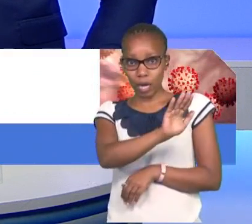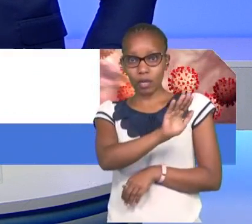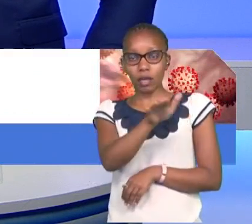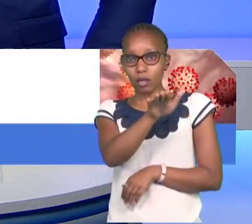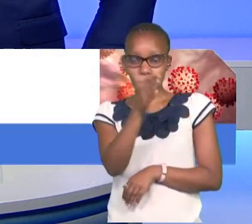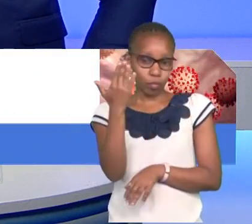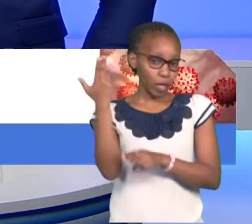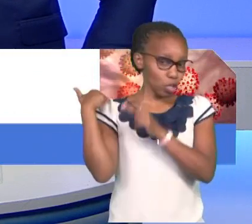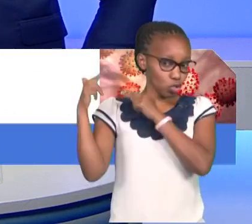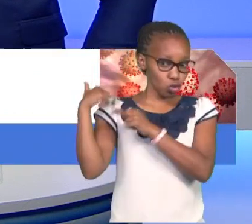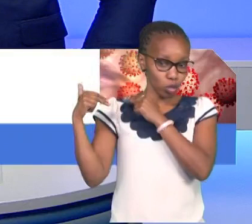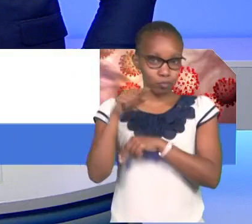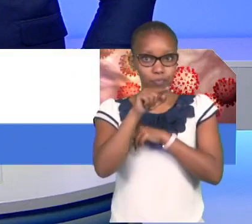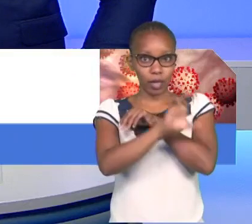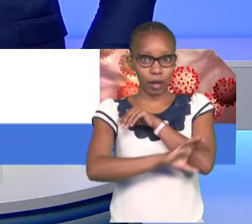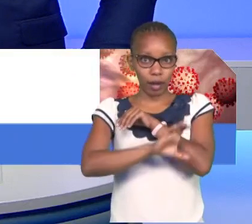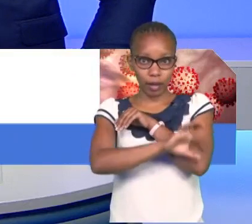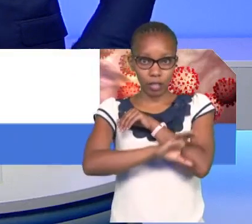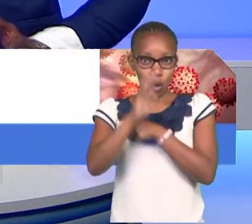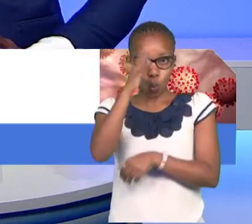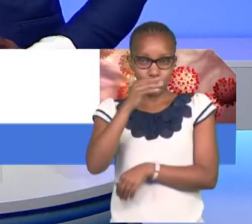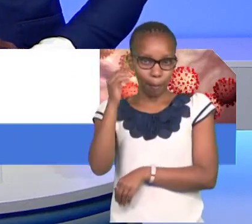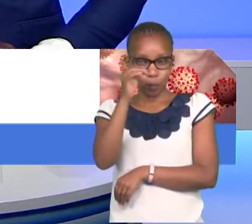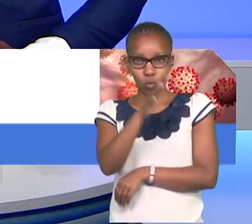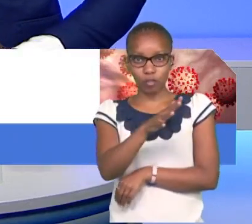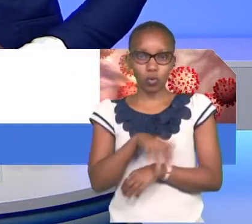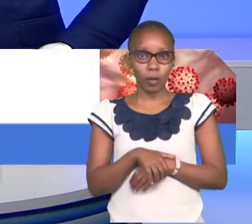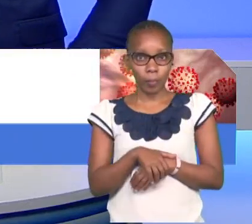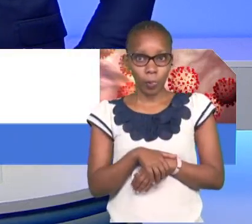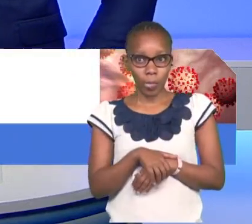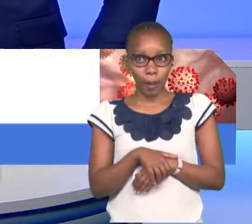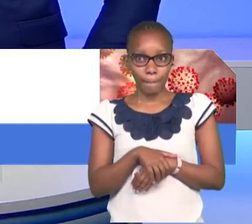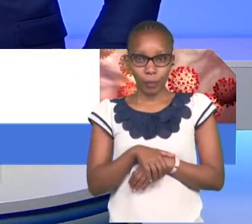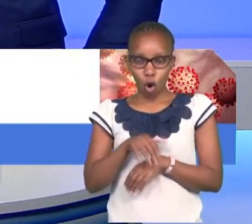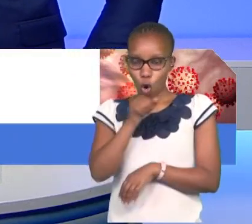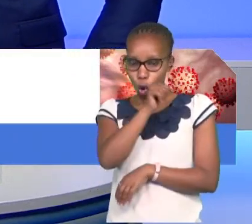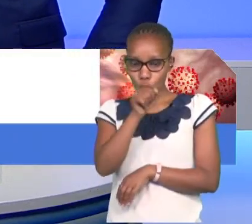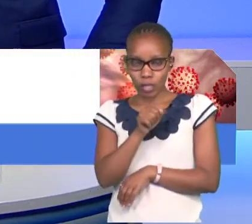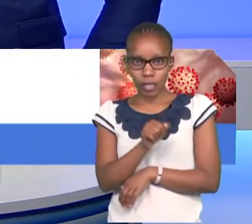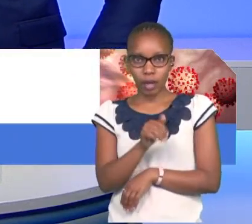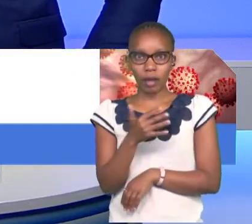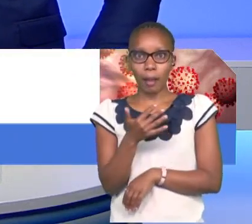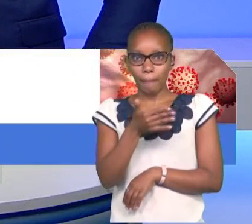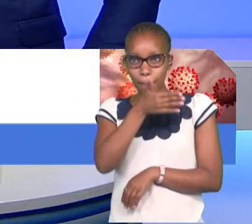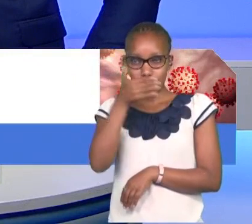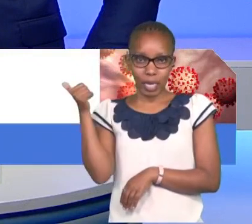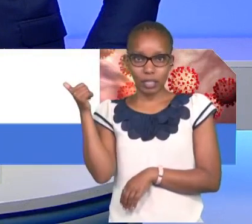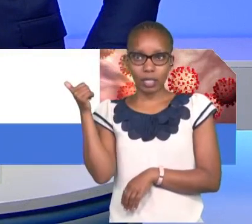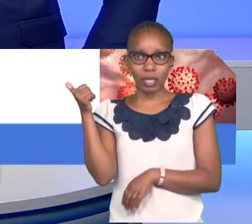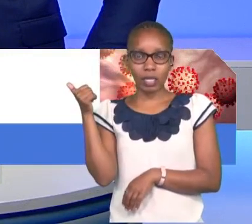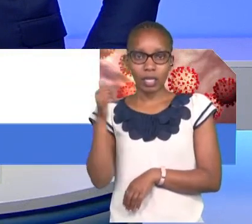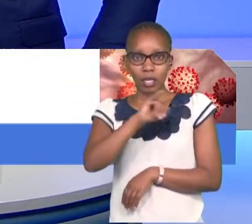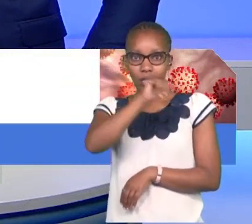past. Syria was an archaeologist paradise, a World Heritage home to some of the oldest and best preserved jewels of